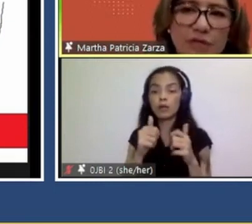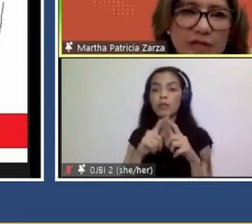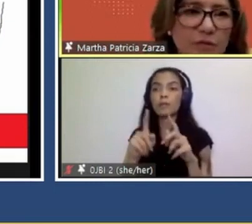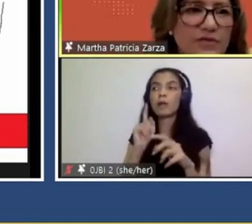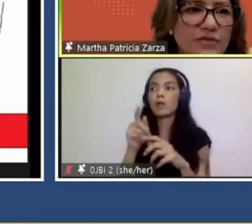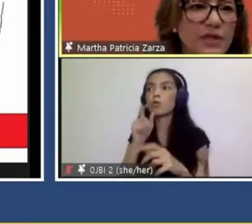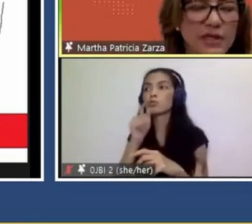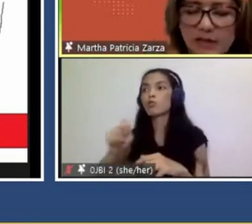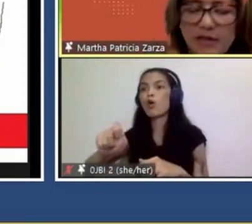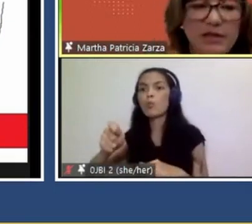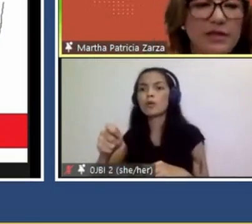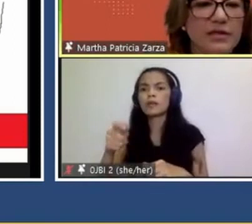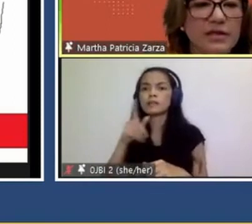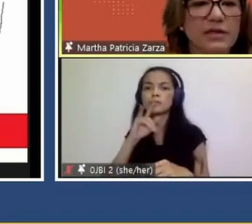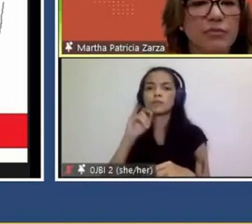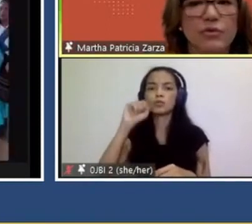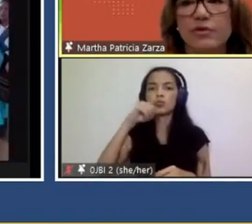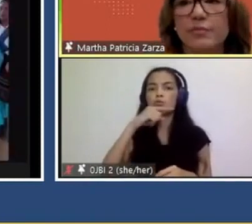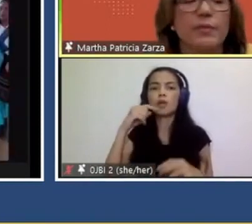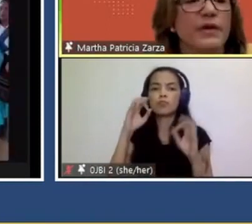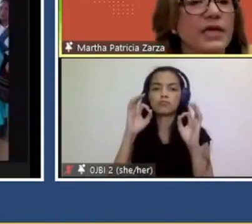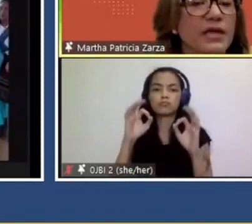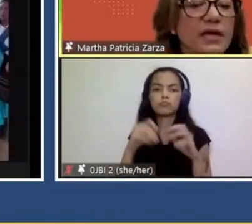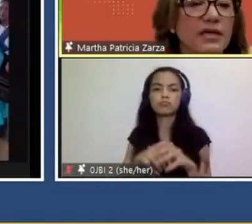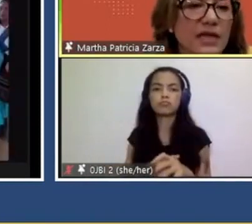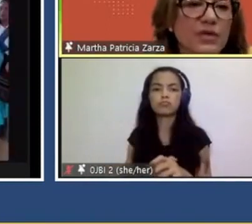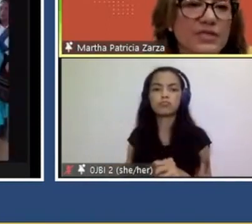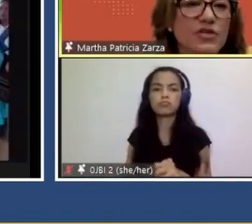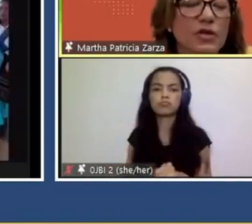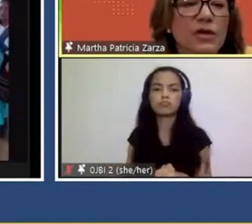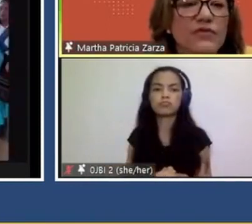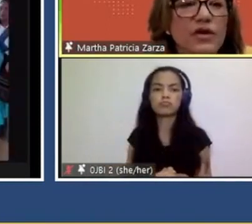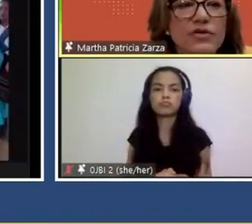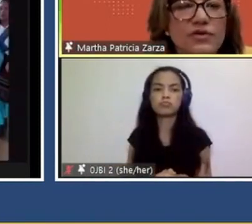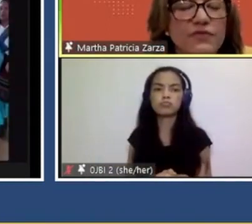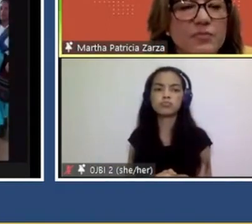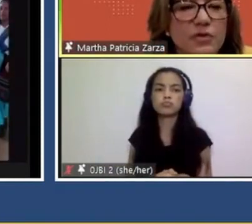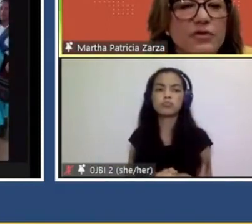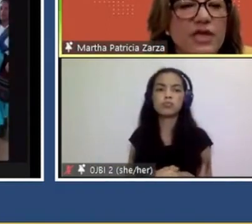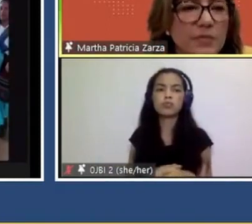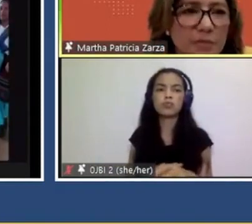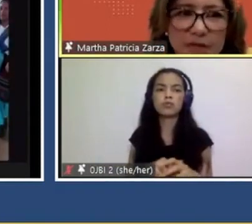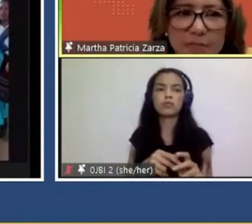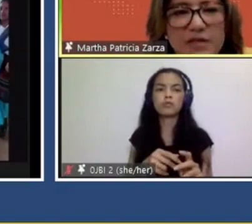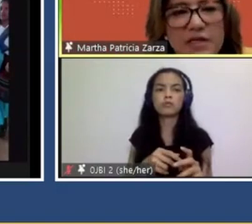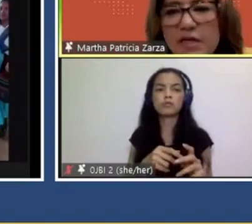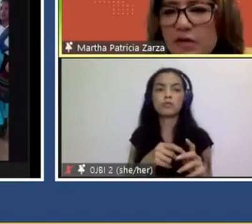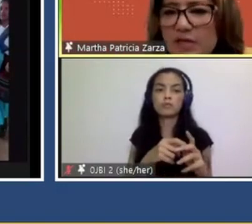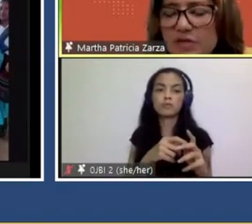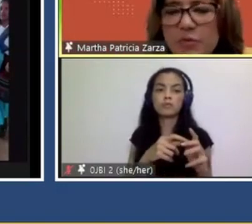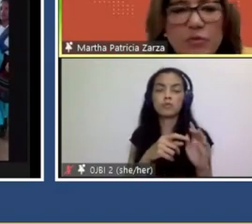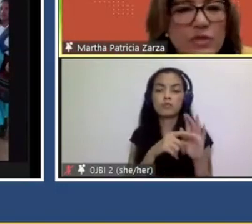So that was something that didn't work properly. That was actually one of the cons of this prototype. The brick